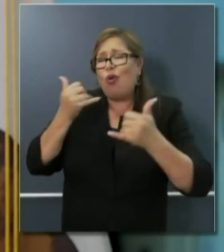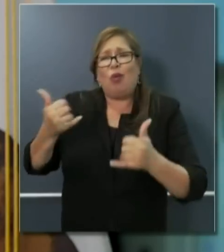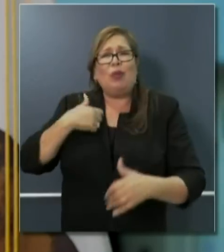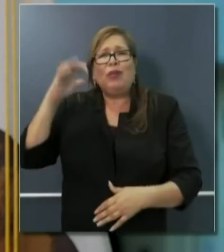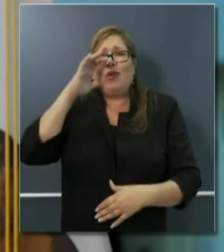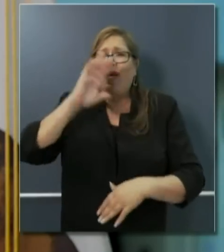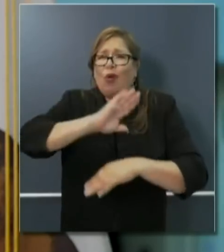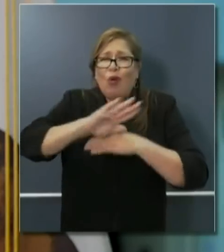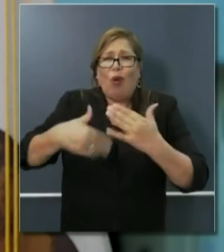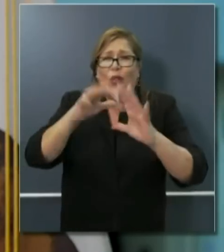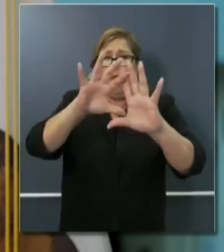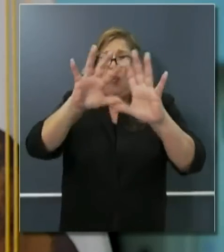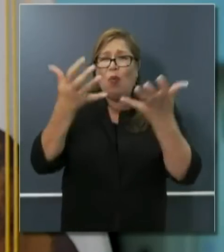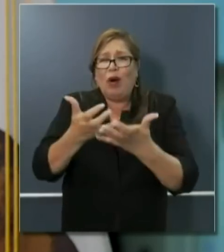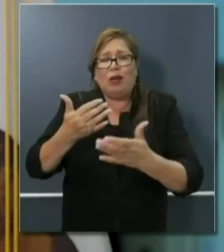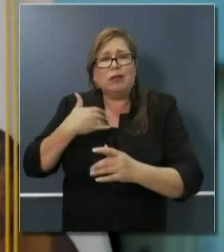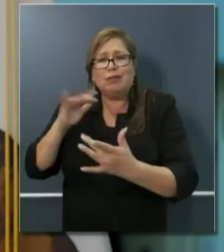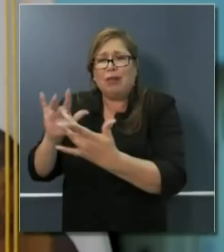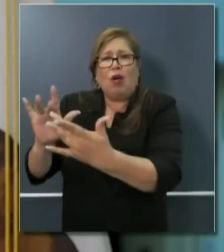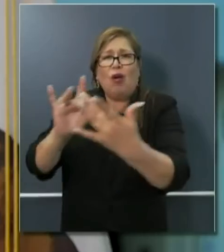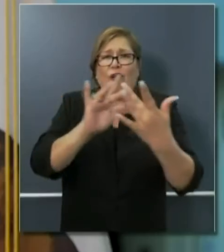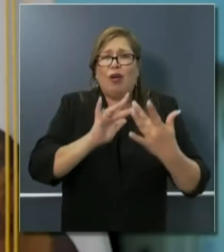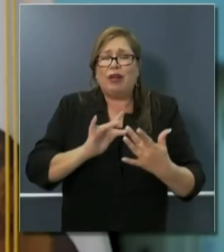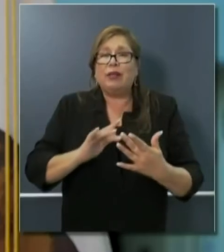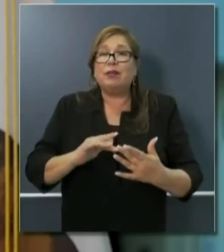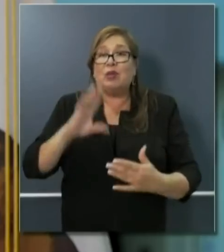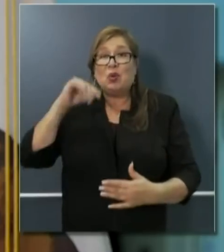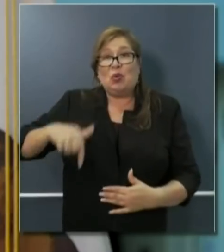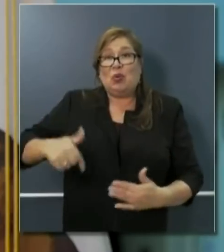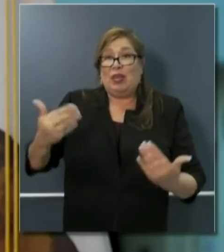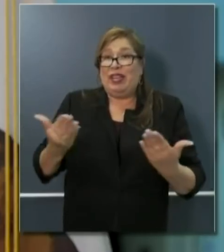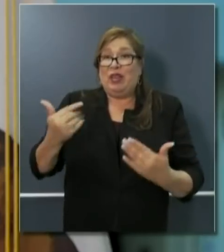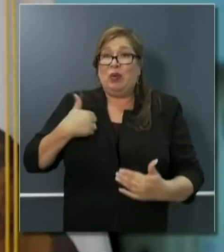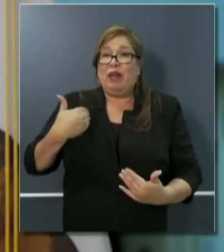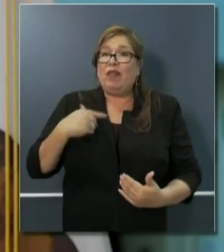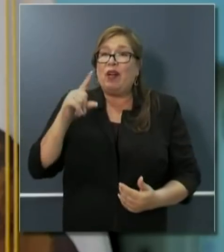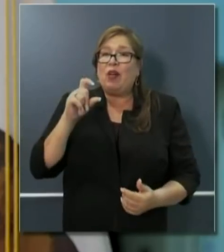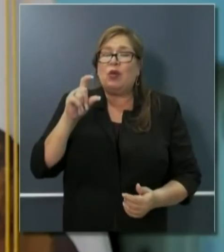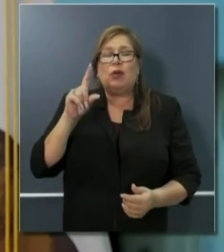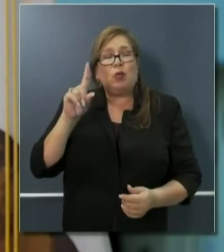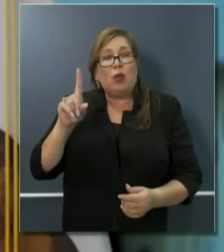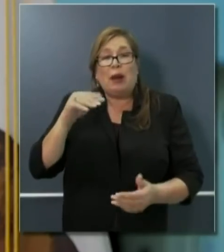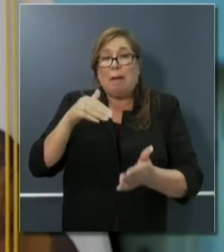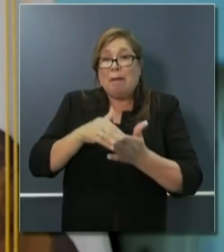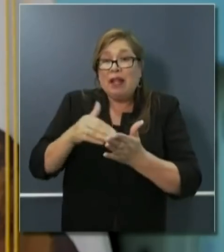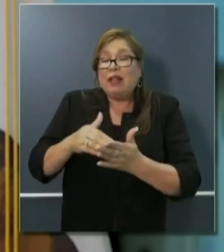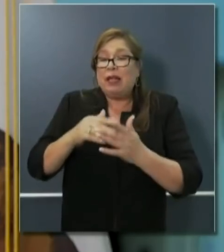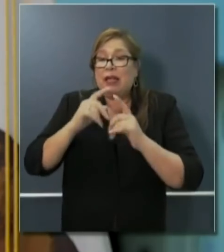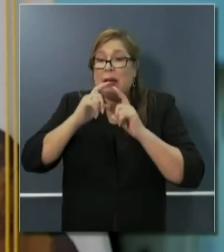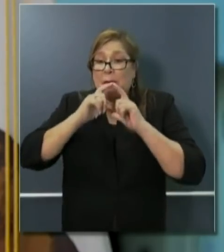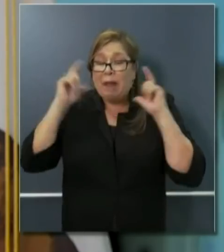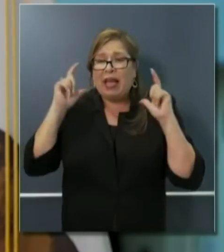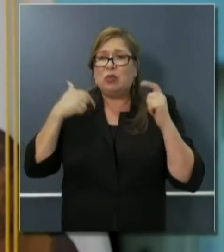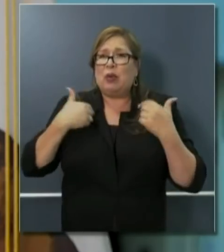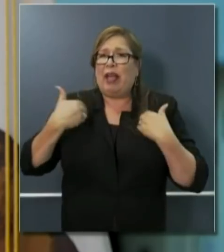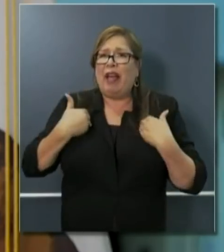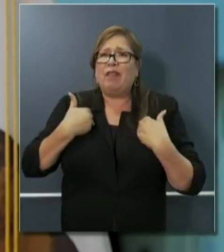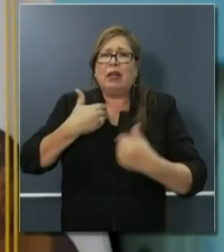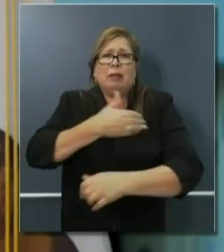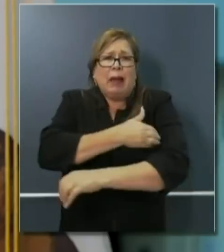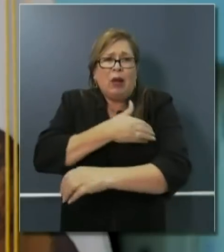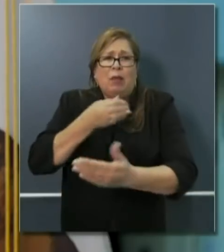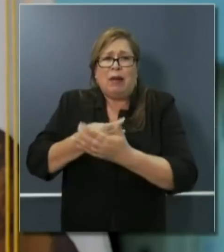I mentioned the capacity of purchasing the state has, the 101 million N95 masks that we